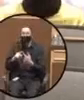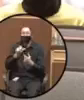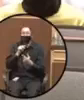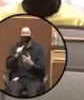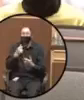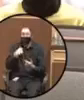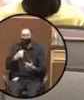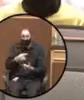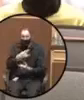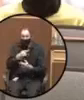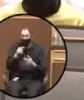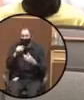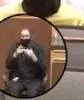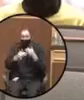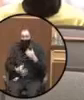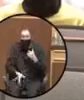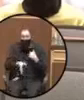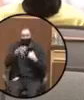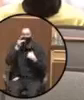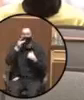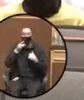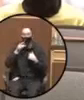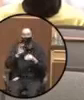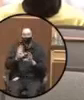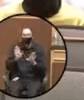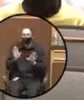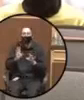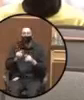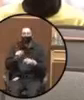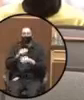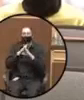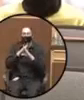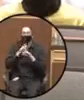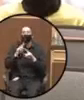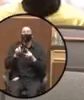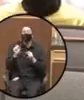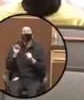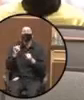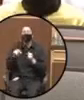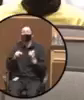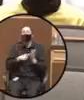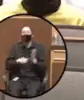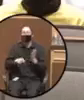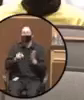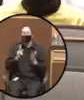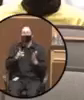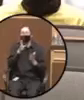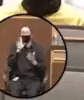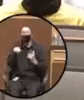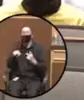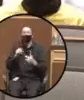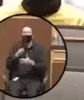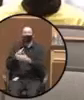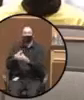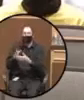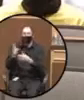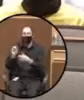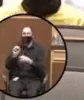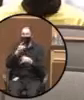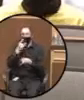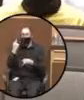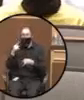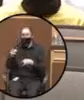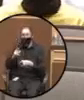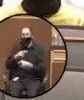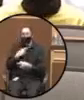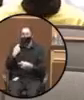his face and in his mouth. But we are in a cancel culture where if anyone speaks up against a mask, they are at risk of getting fired.